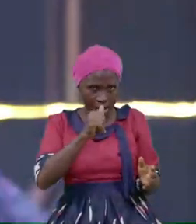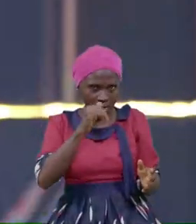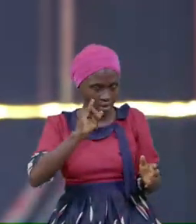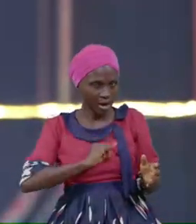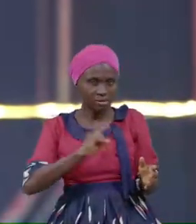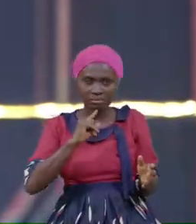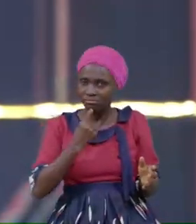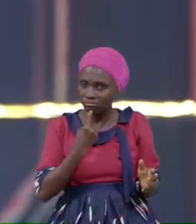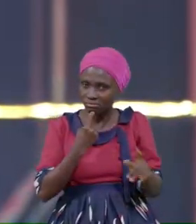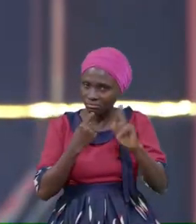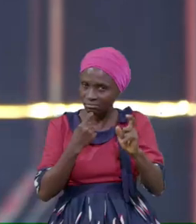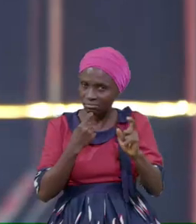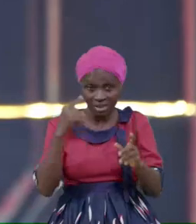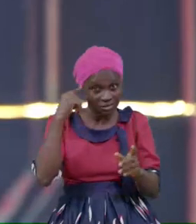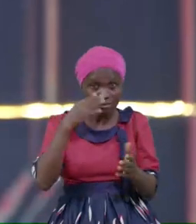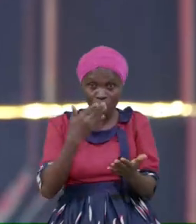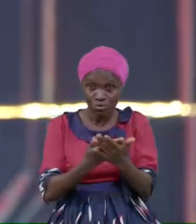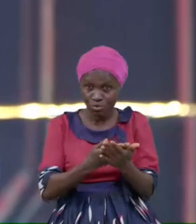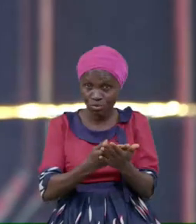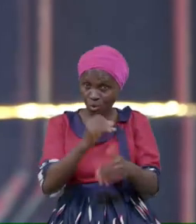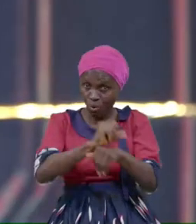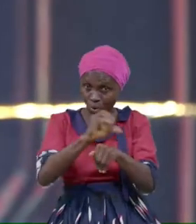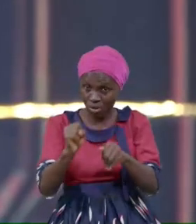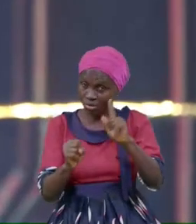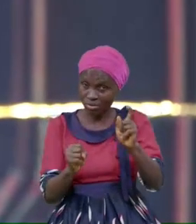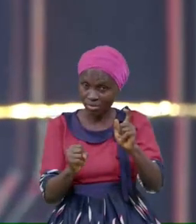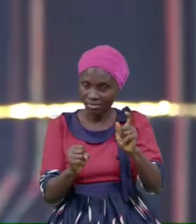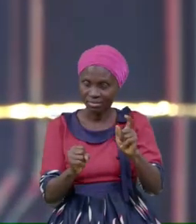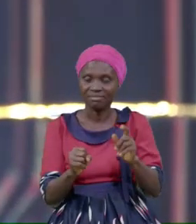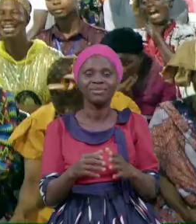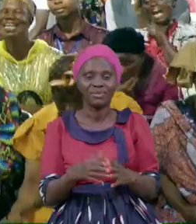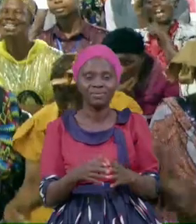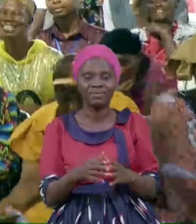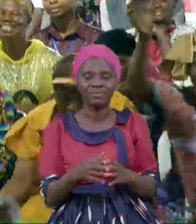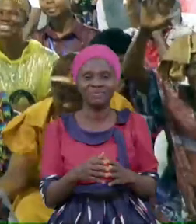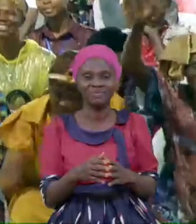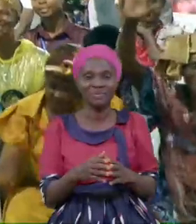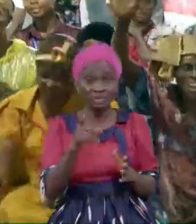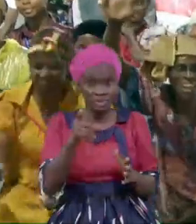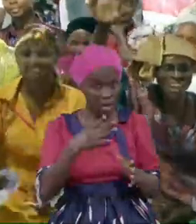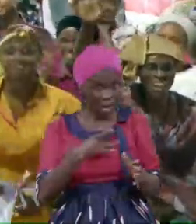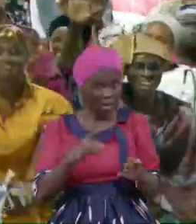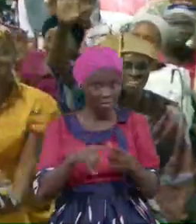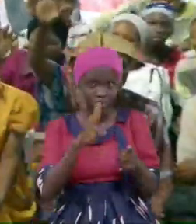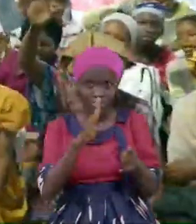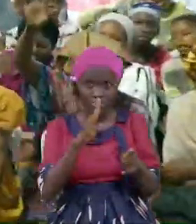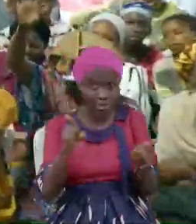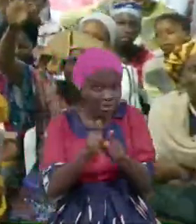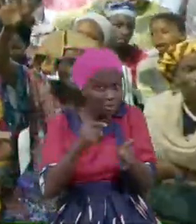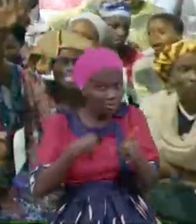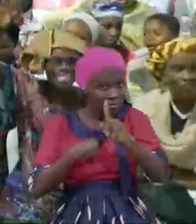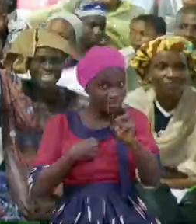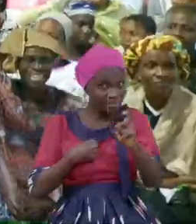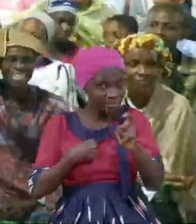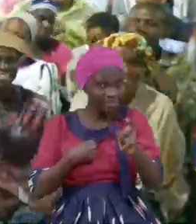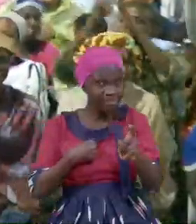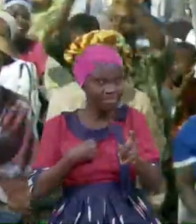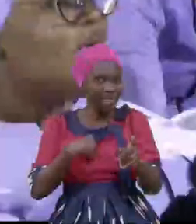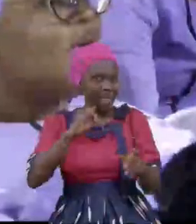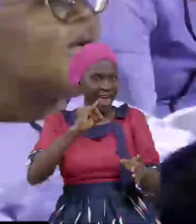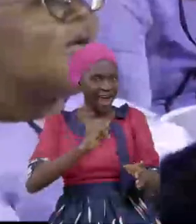good works? Now, you like to be like me? I say amen for you.